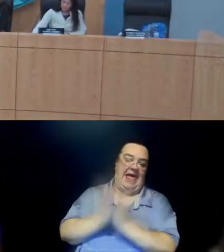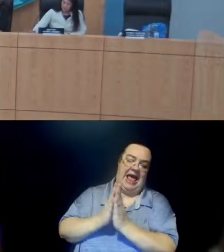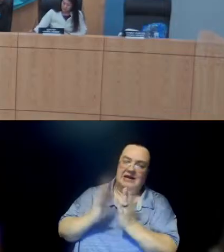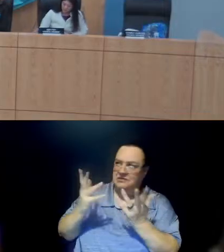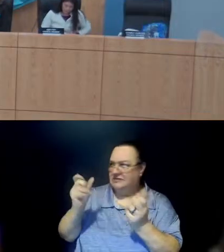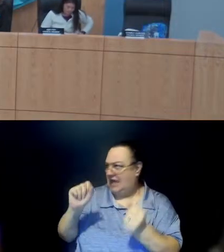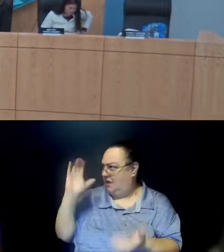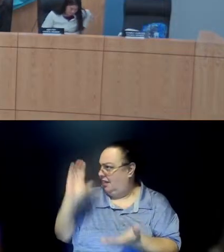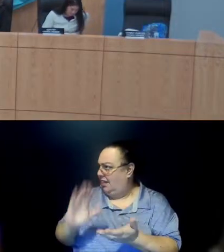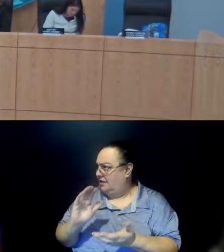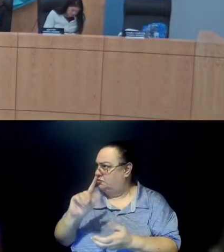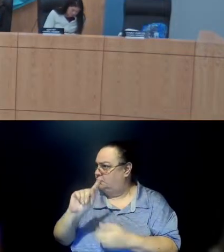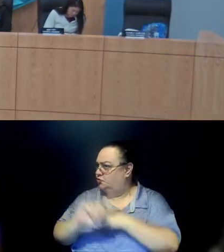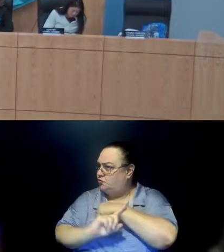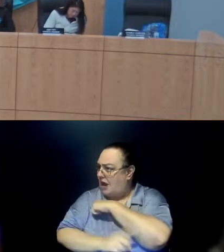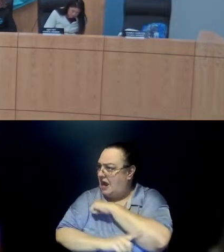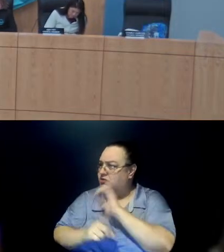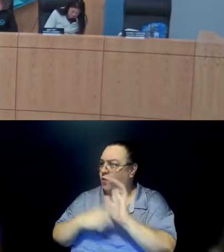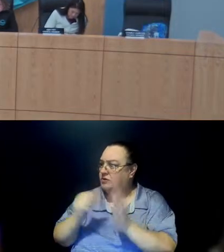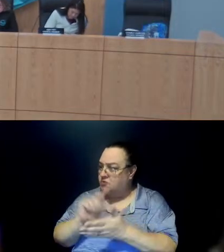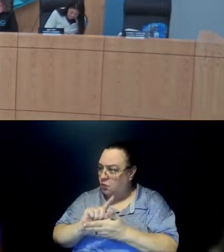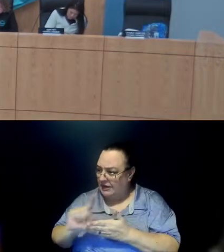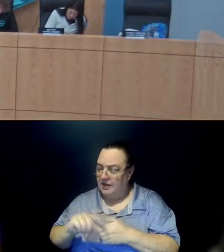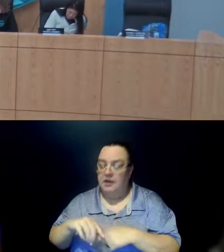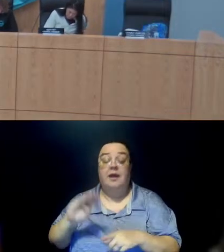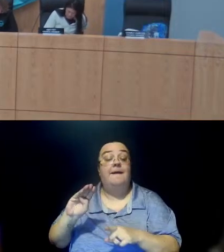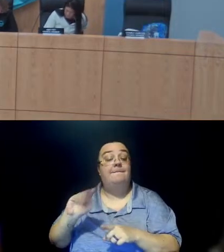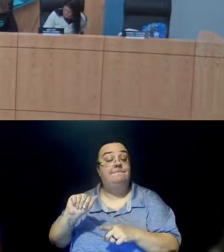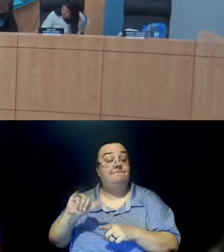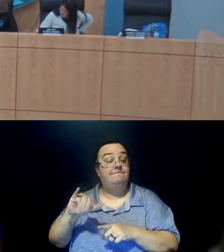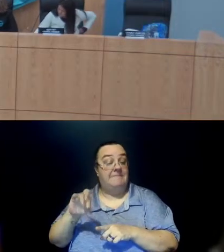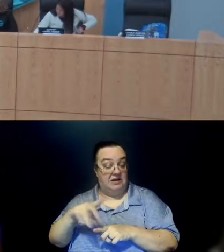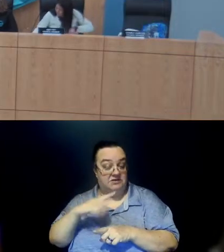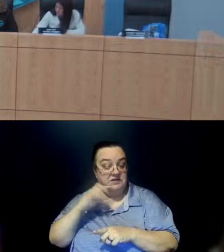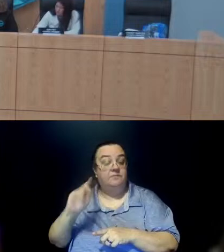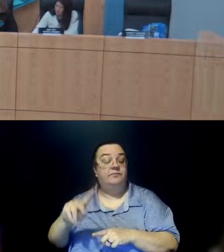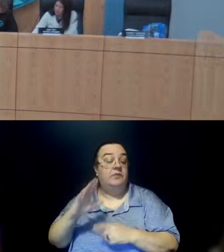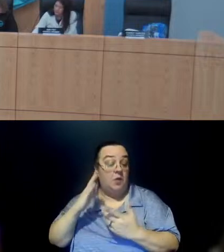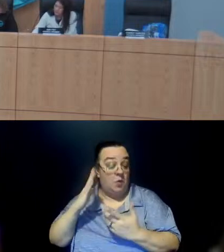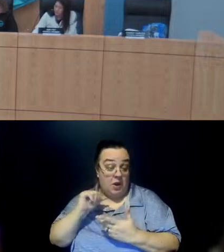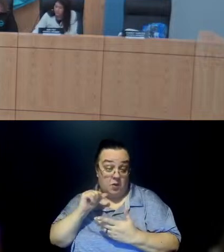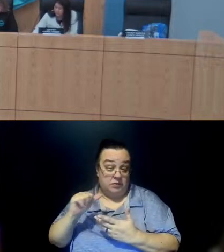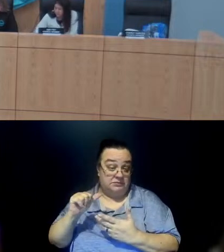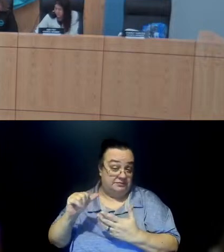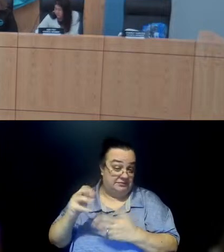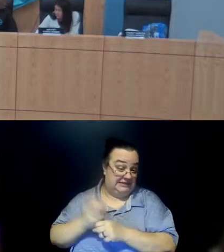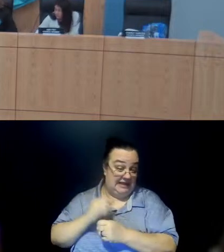together for that, and we will put it on an autumn work session agenda?